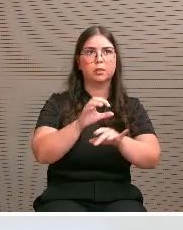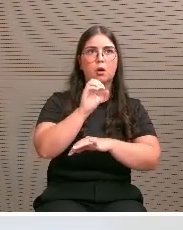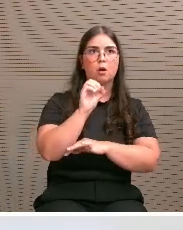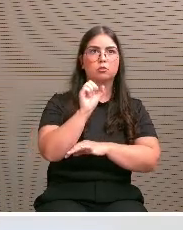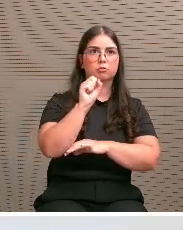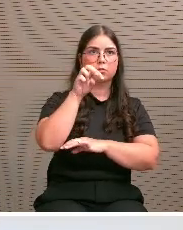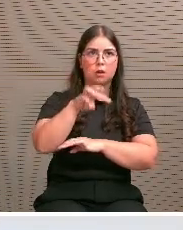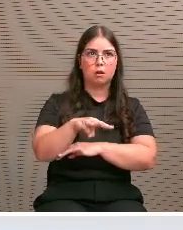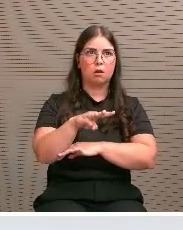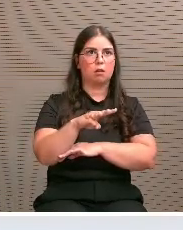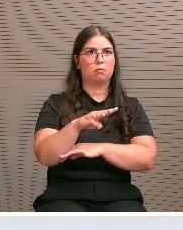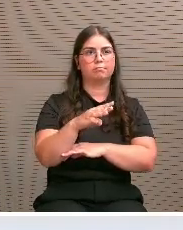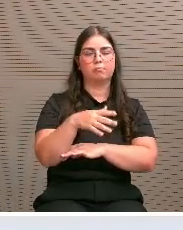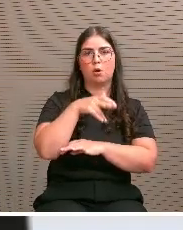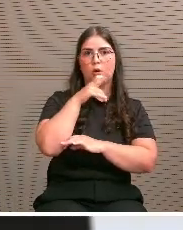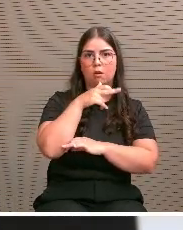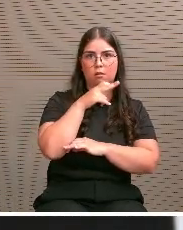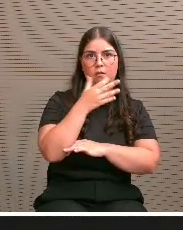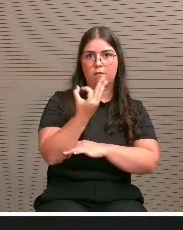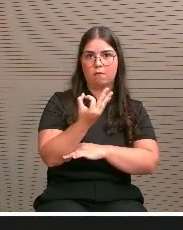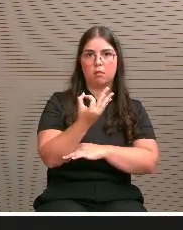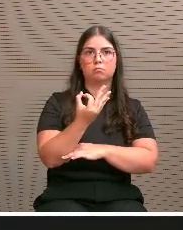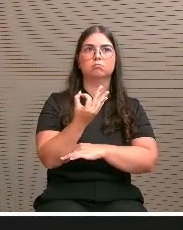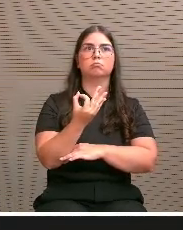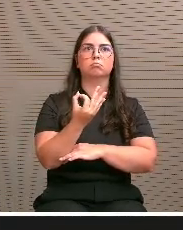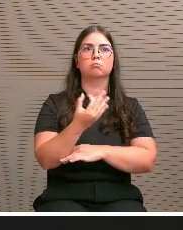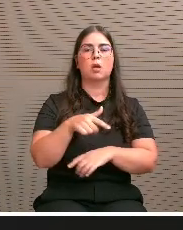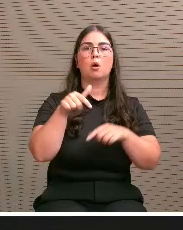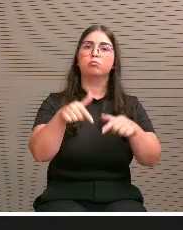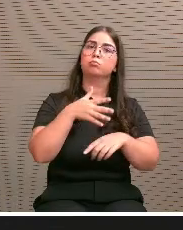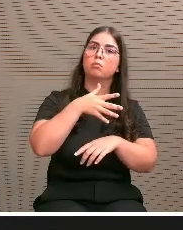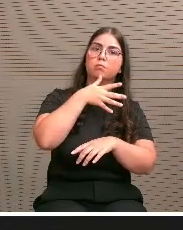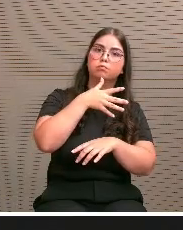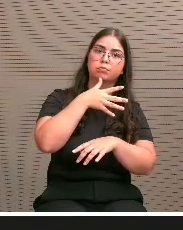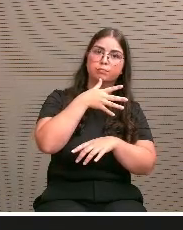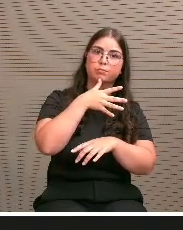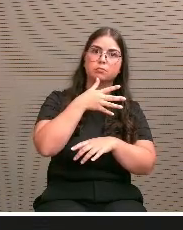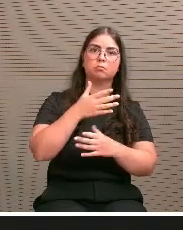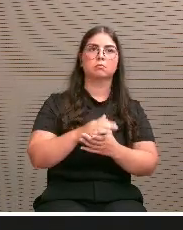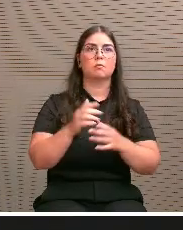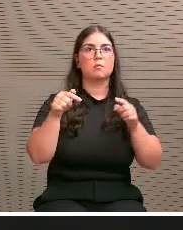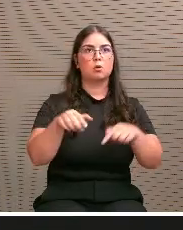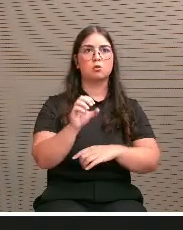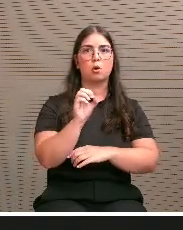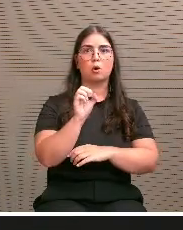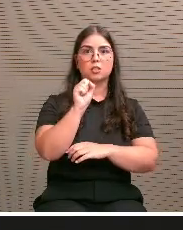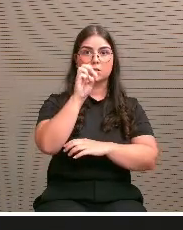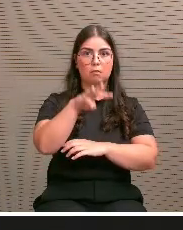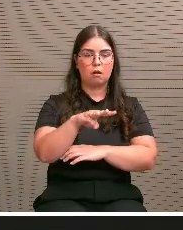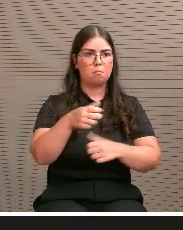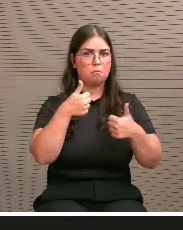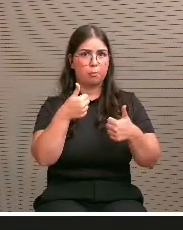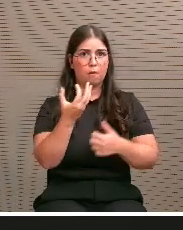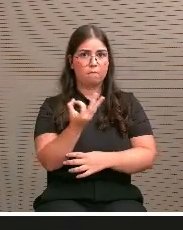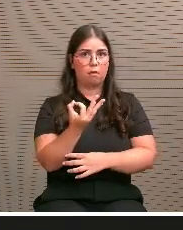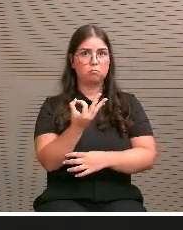are. I'm going to talk to you today and tell you that GMOs are good. Not only are they